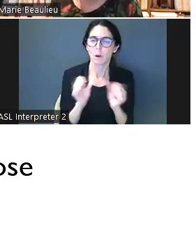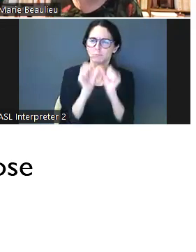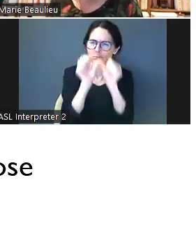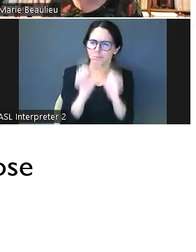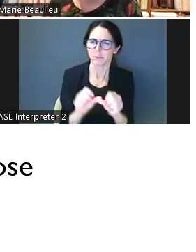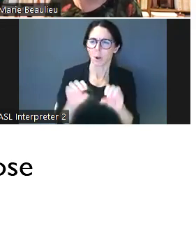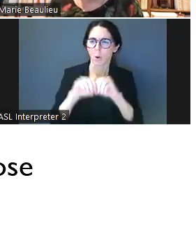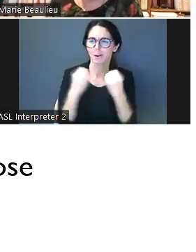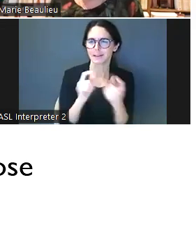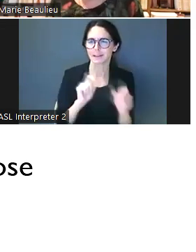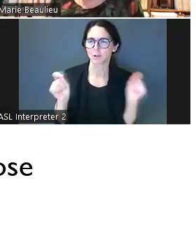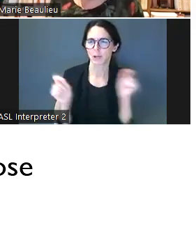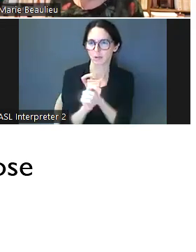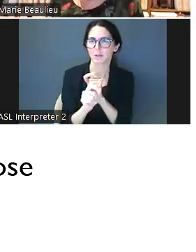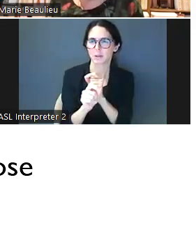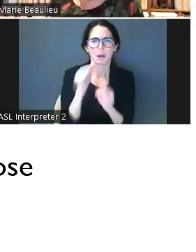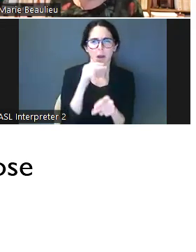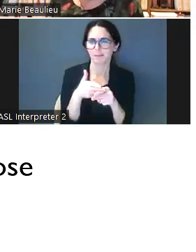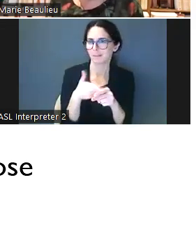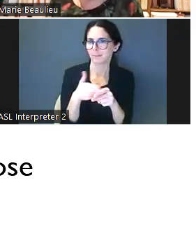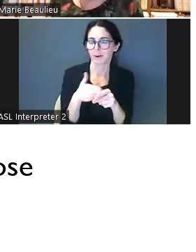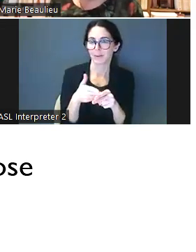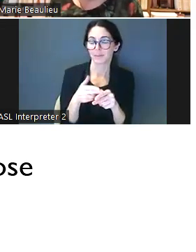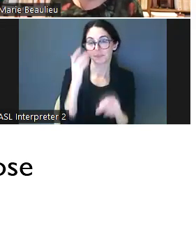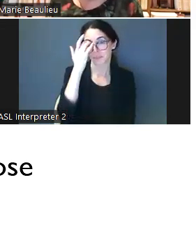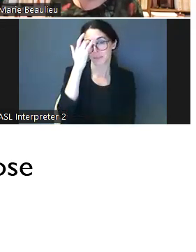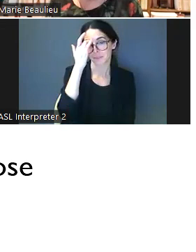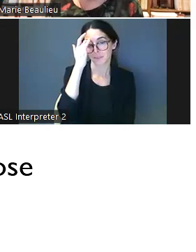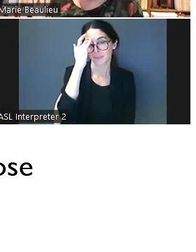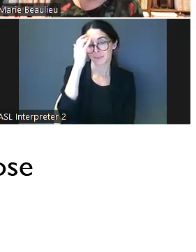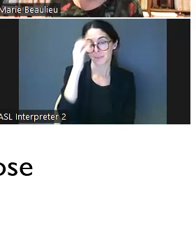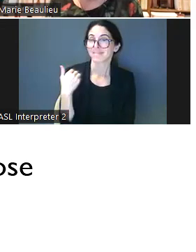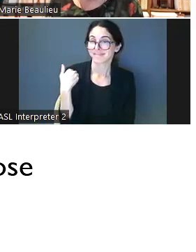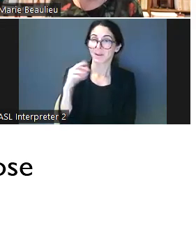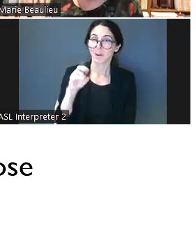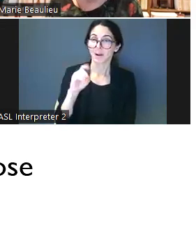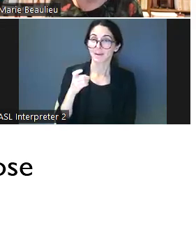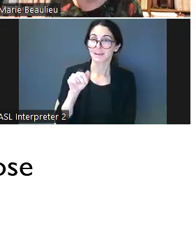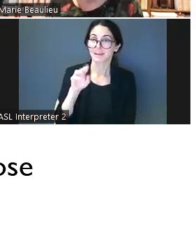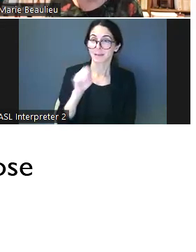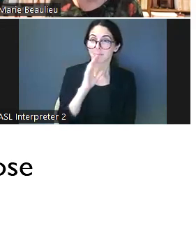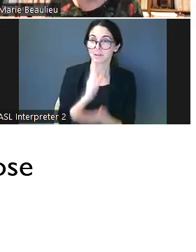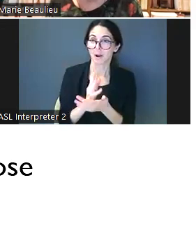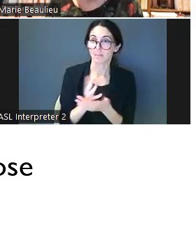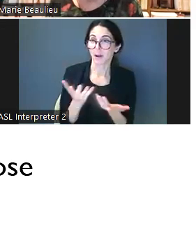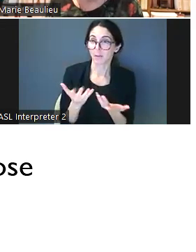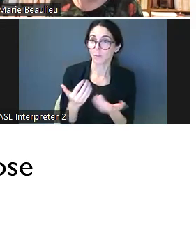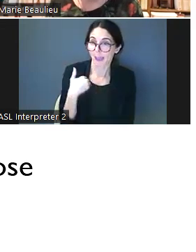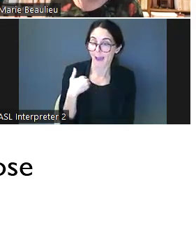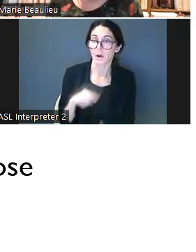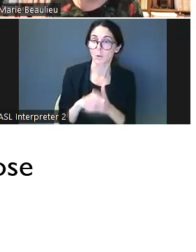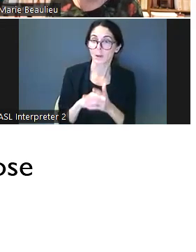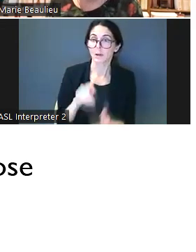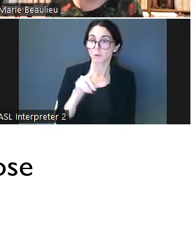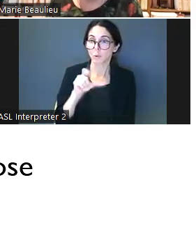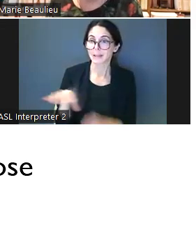organizational changes. We, like Roxanne said, we have some original tools and activities that we developed,